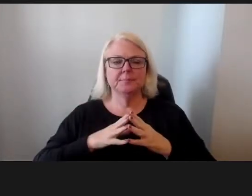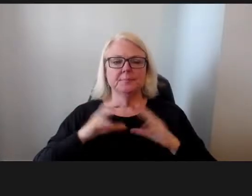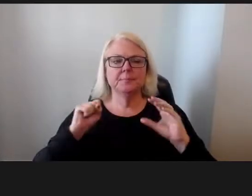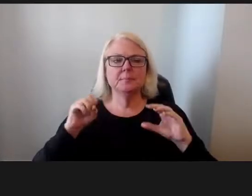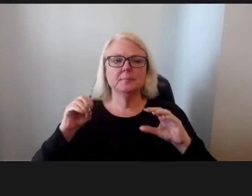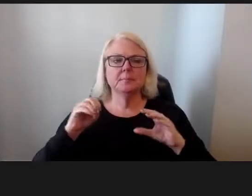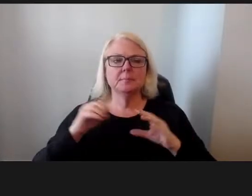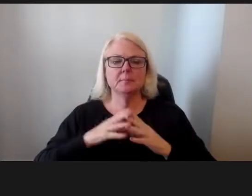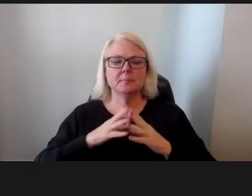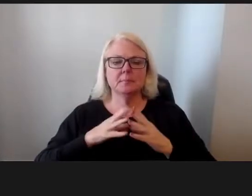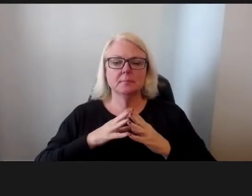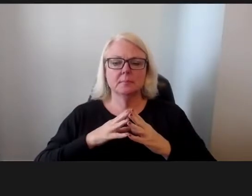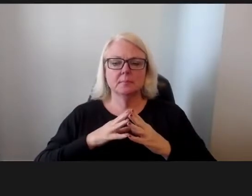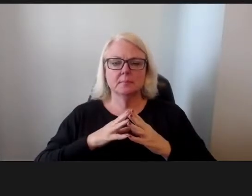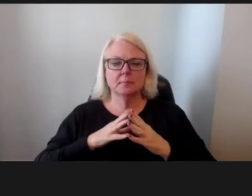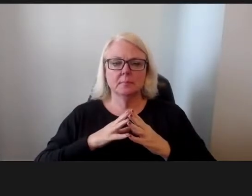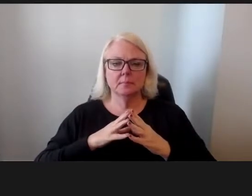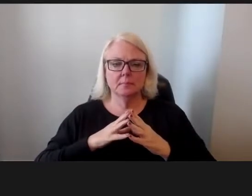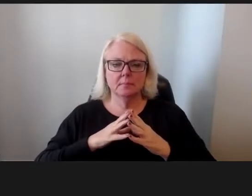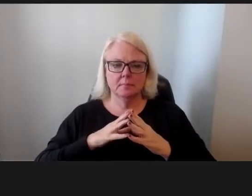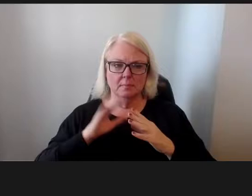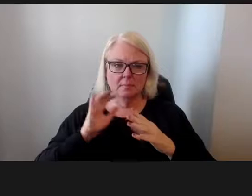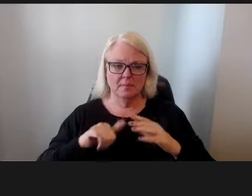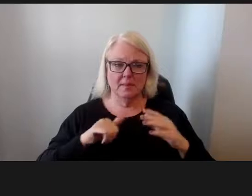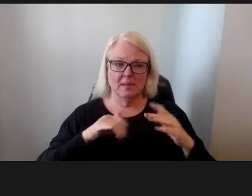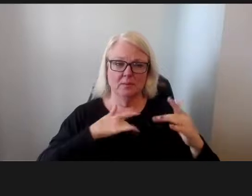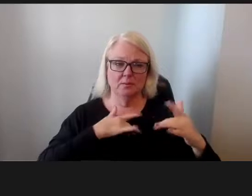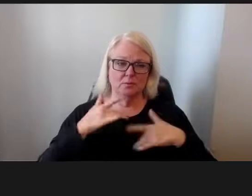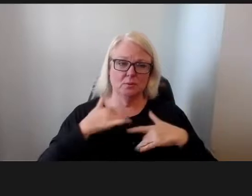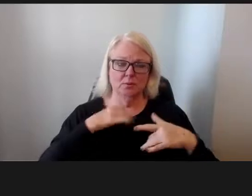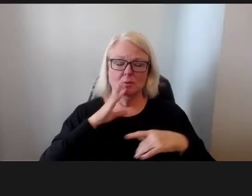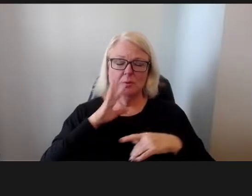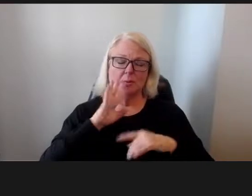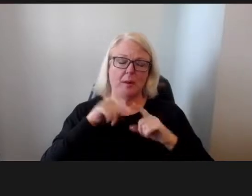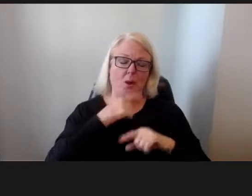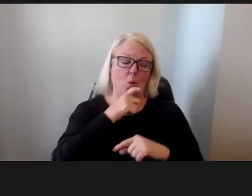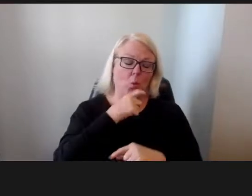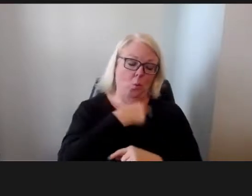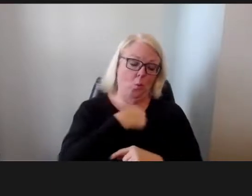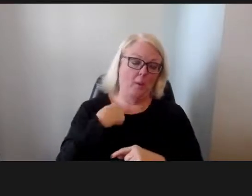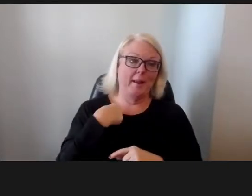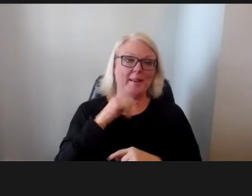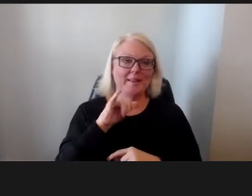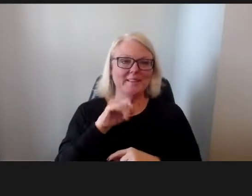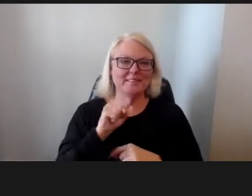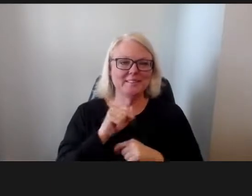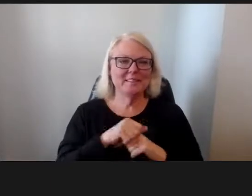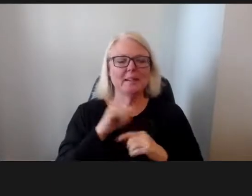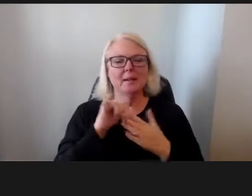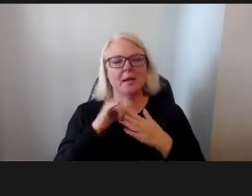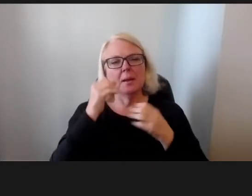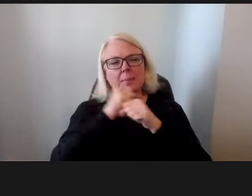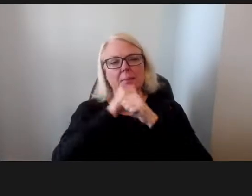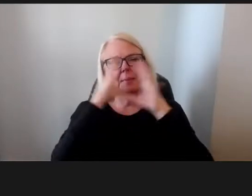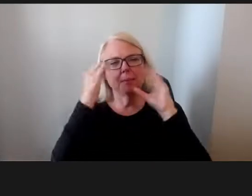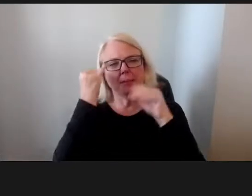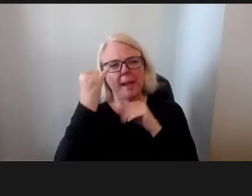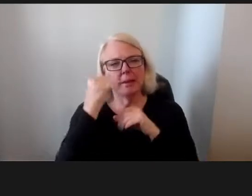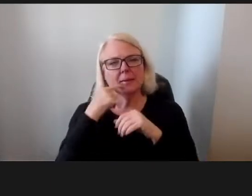So centering those concerns, going back to who the we is, let's imagine